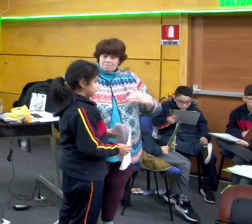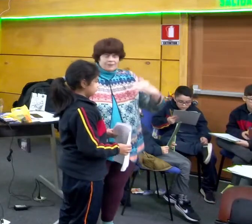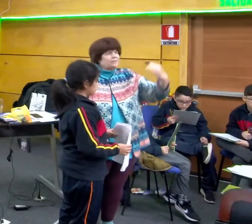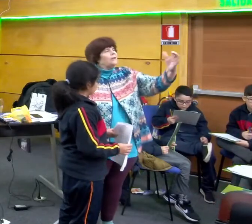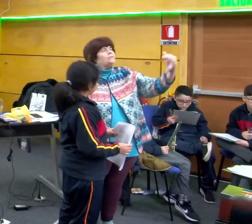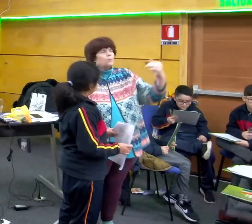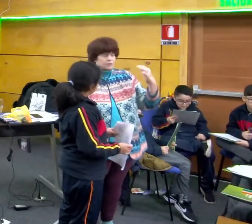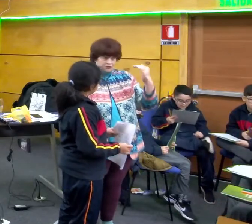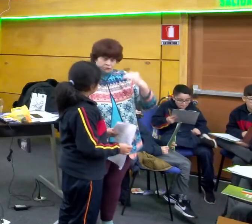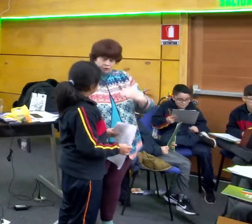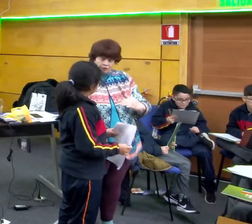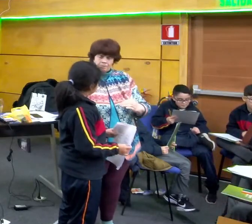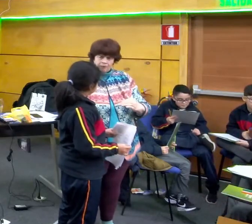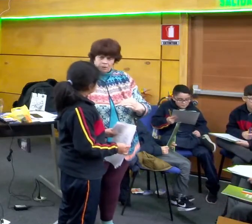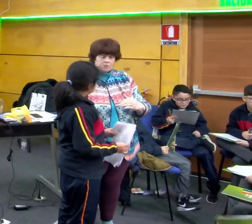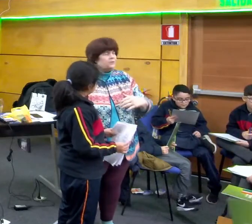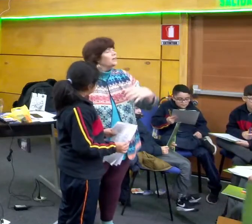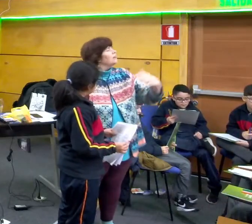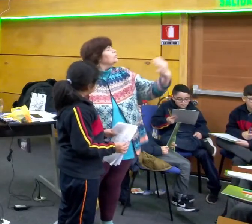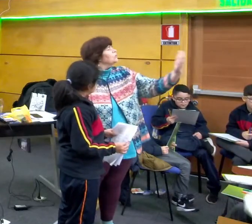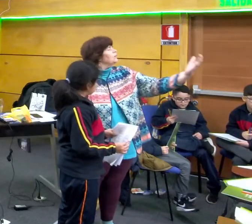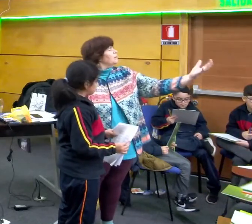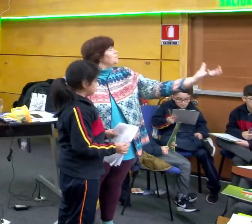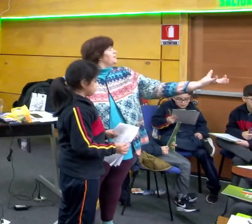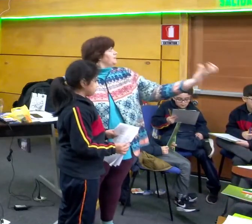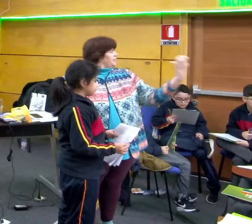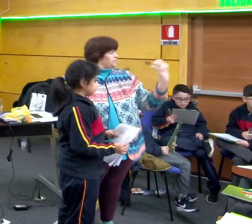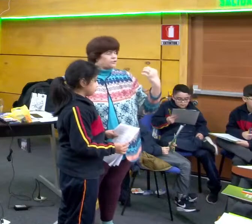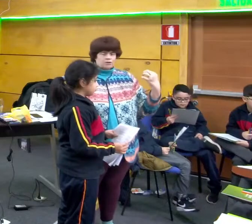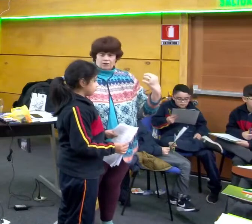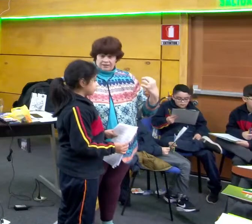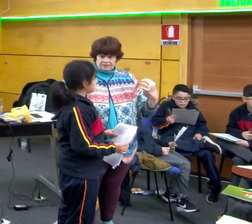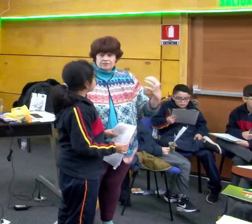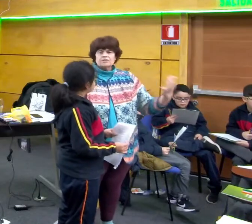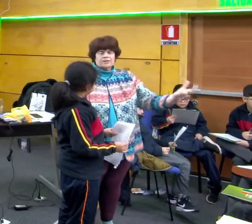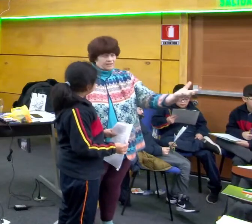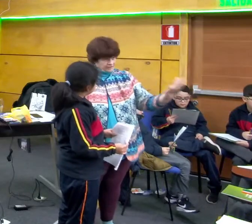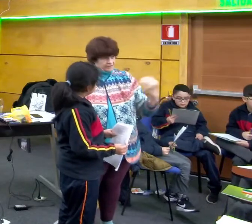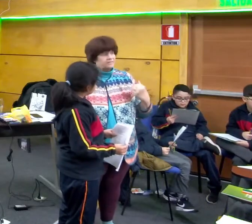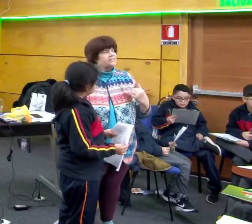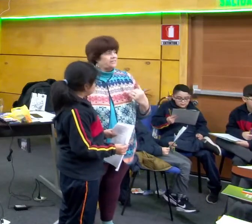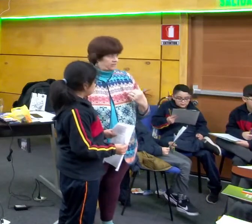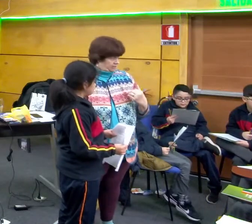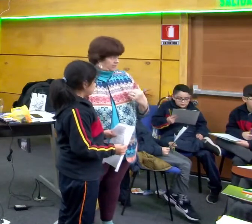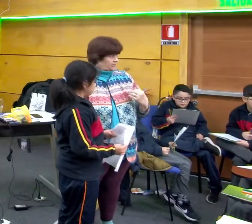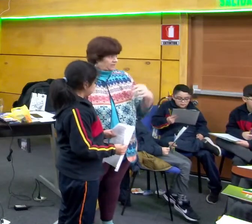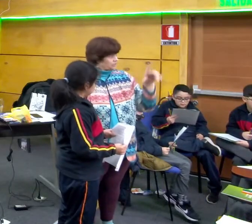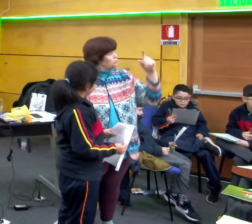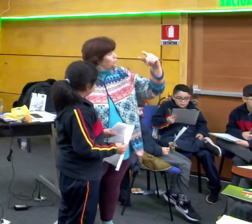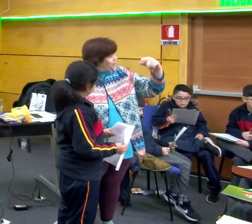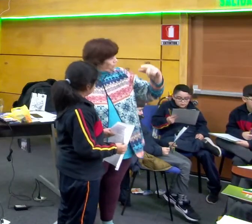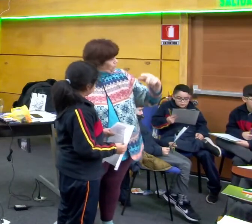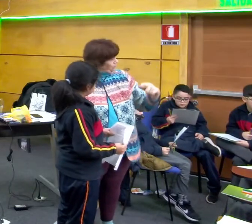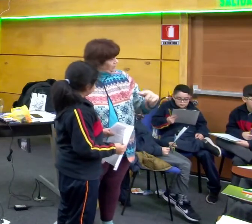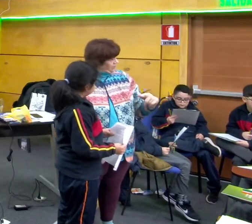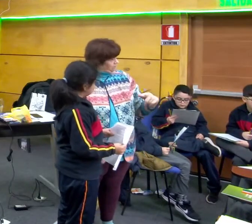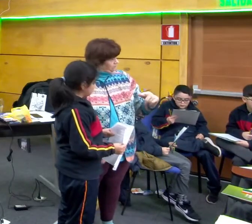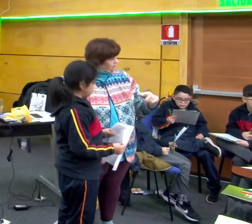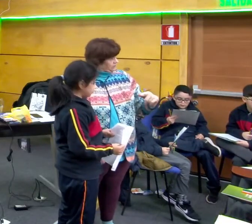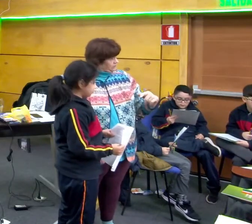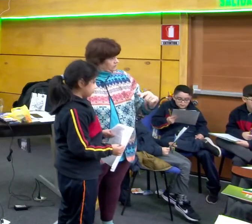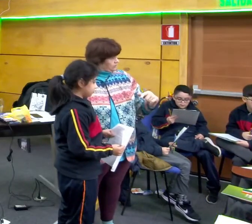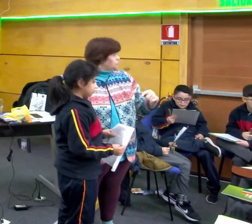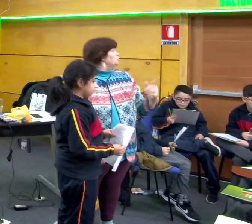look up, and once you learn the poem, you gotta look up and engage your audience so they see that she read the whole